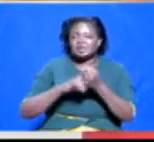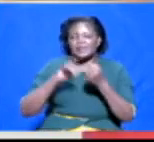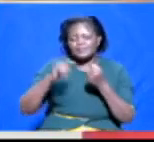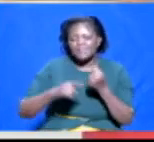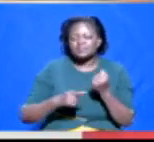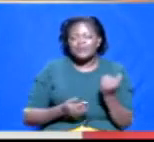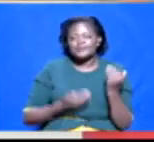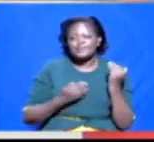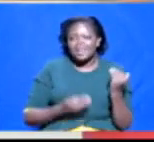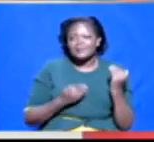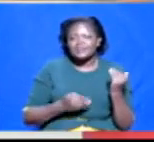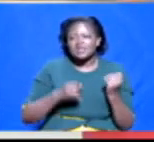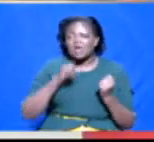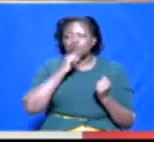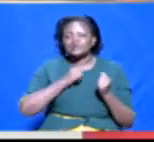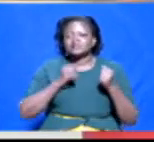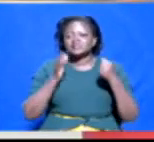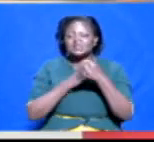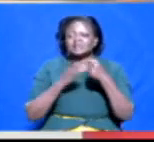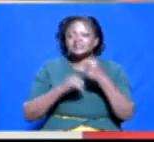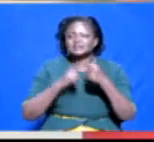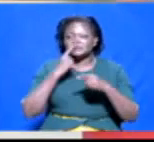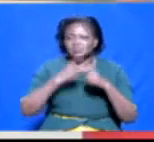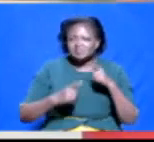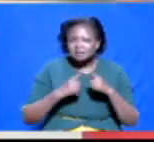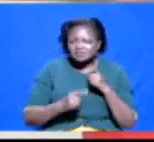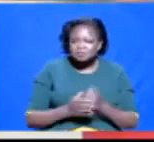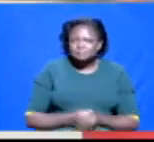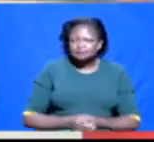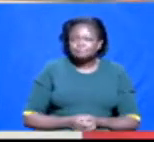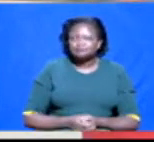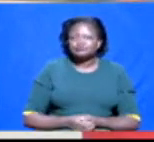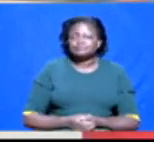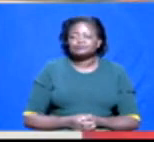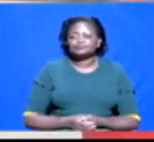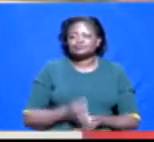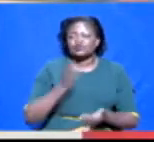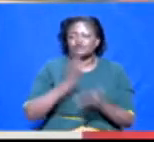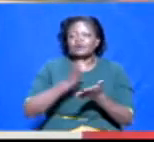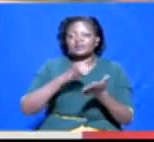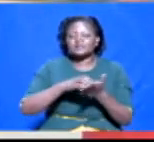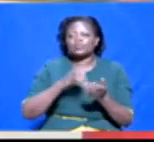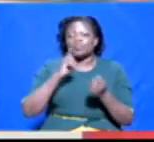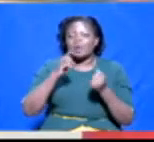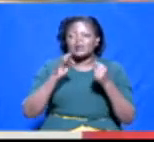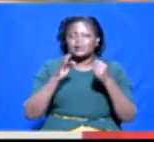the oldest is 96 years. Total confirmed cases are now